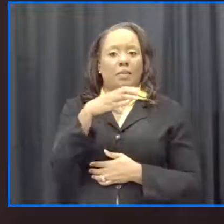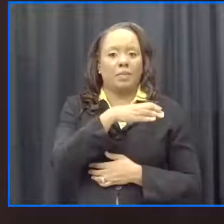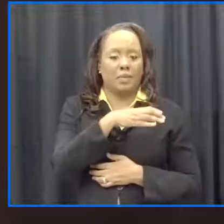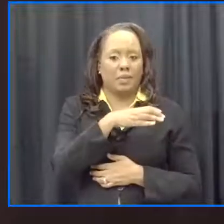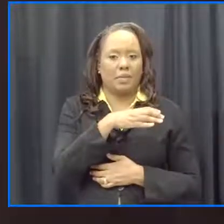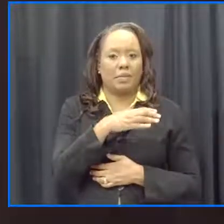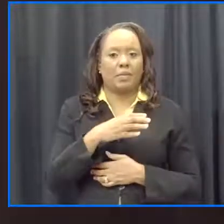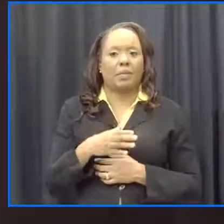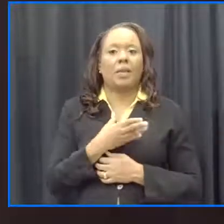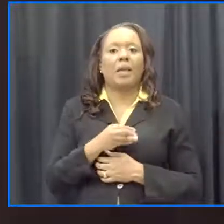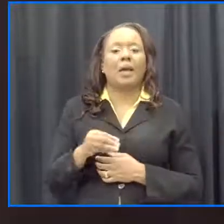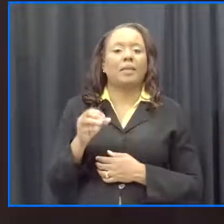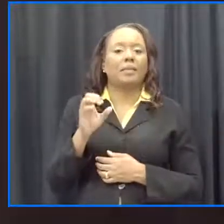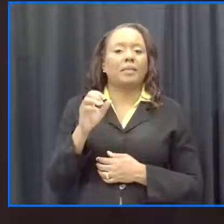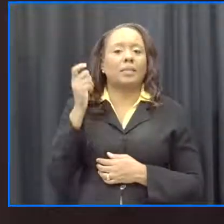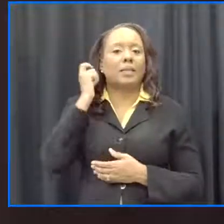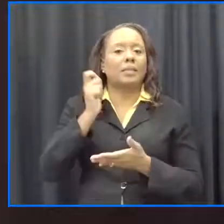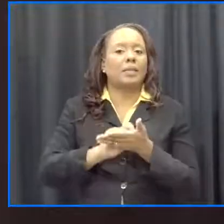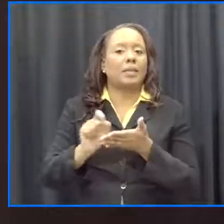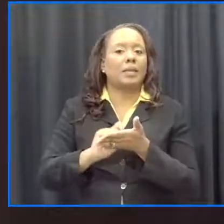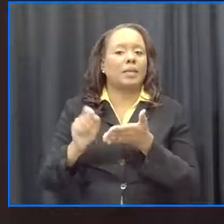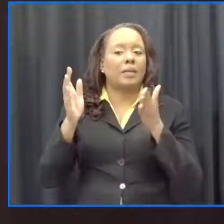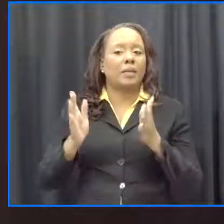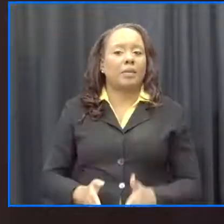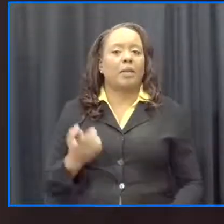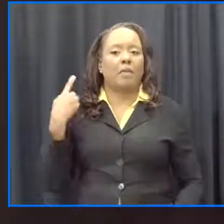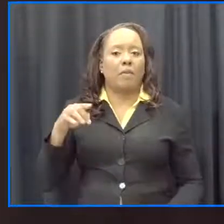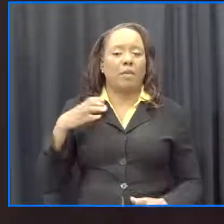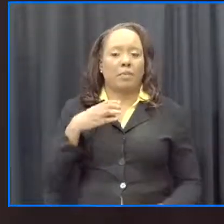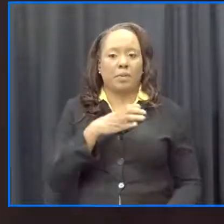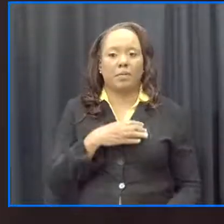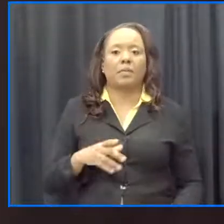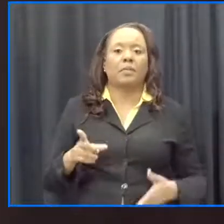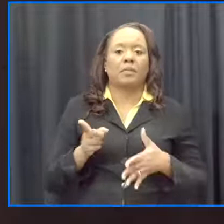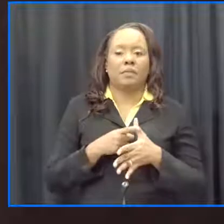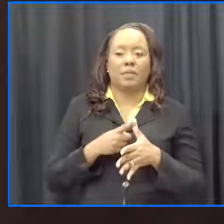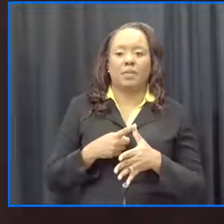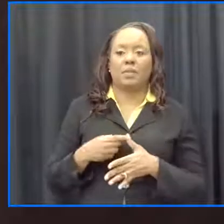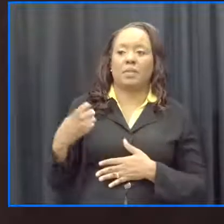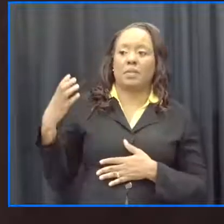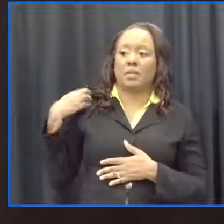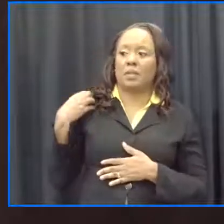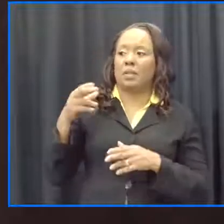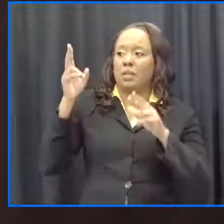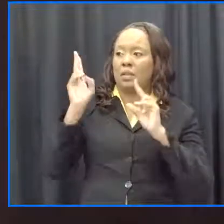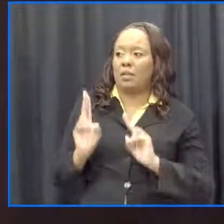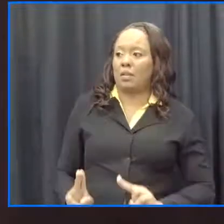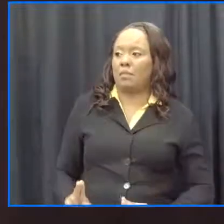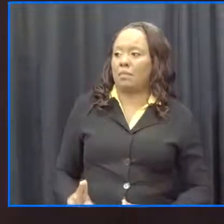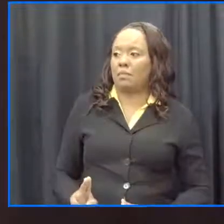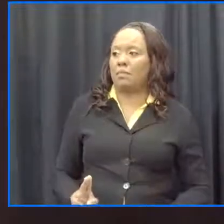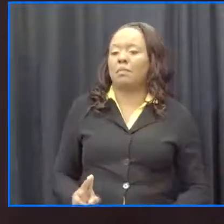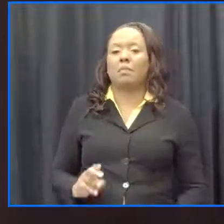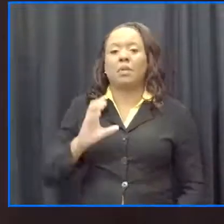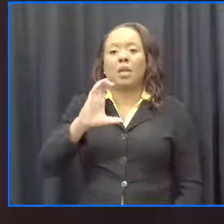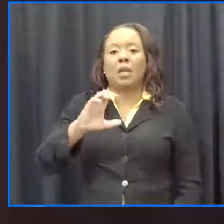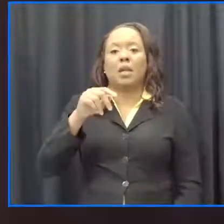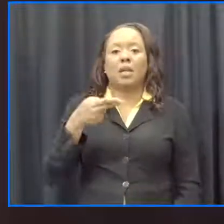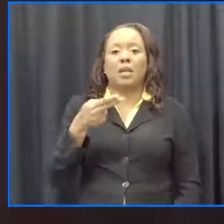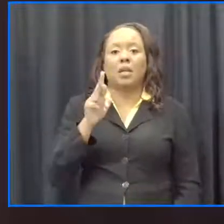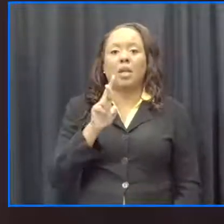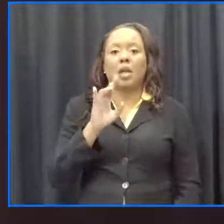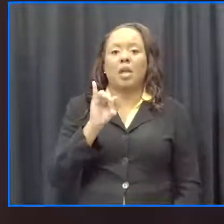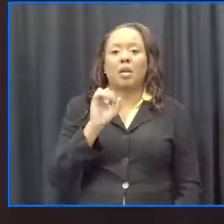Commission and the Secretary to the Commission. I begin with the Chairman, the Honorable Mr.